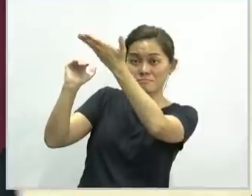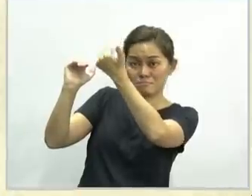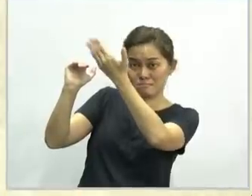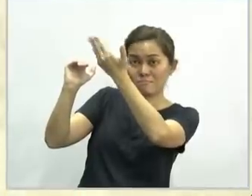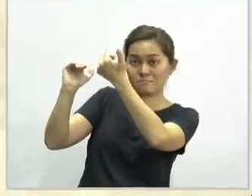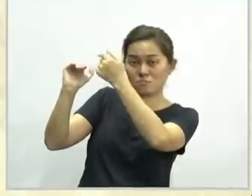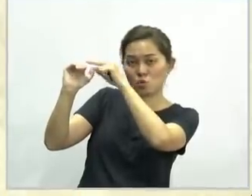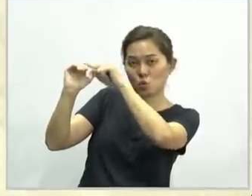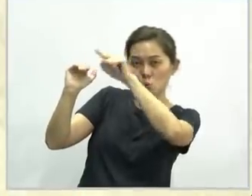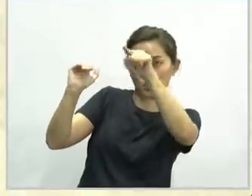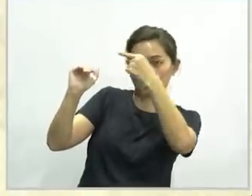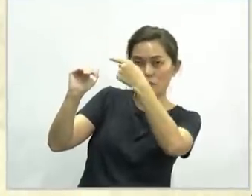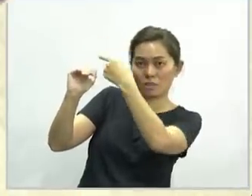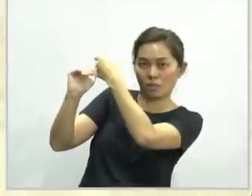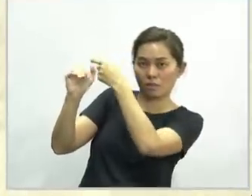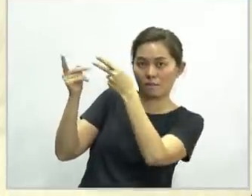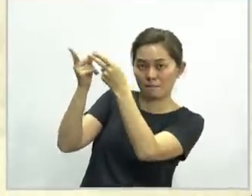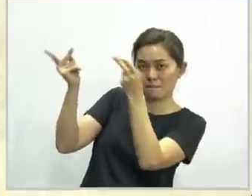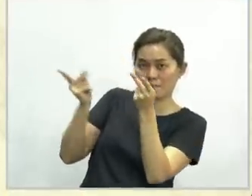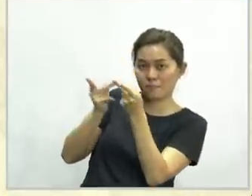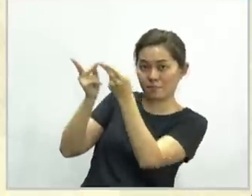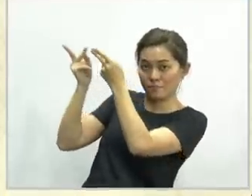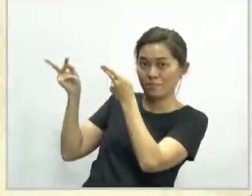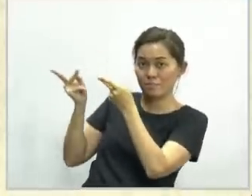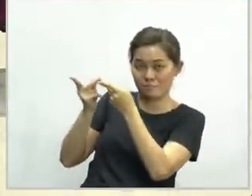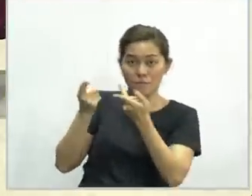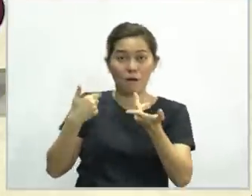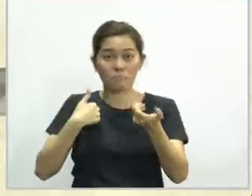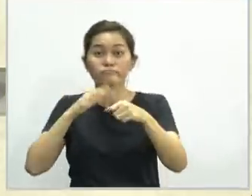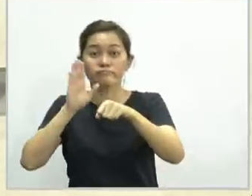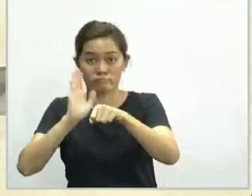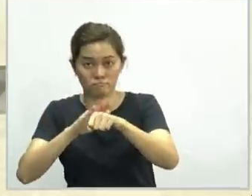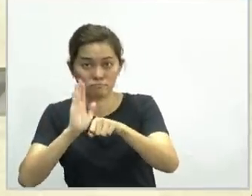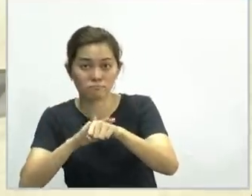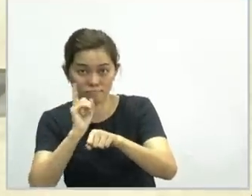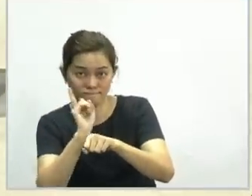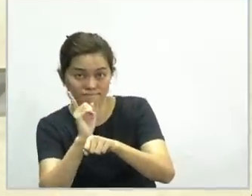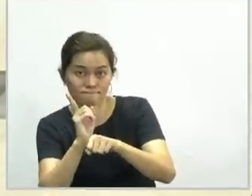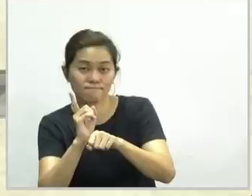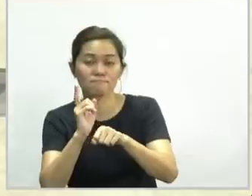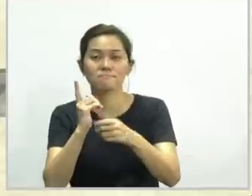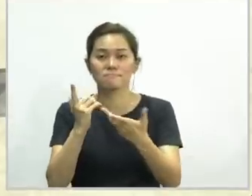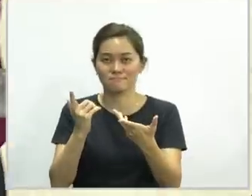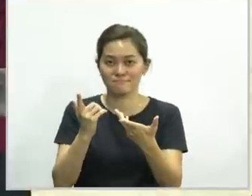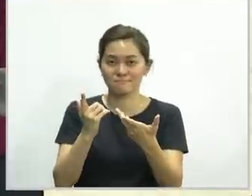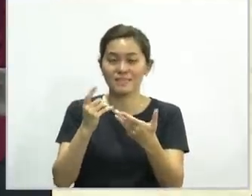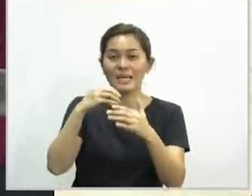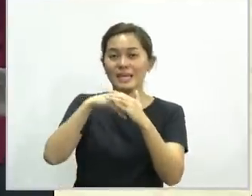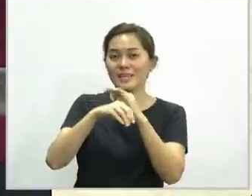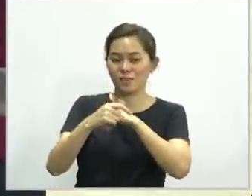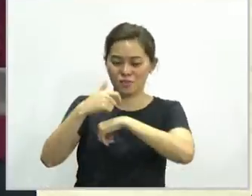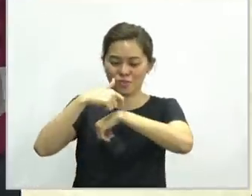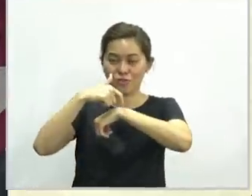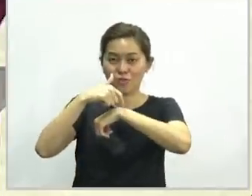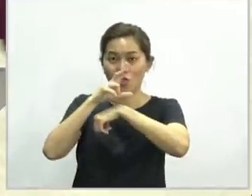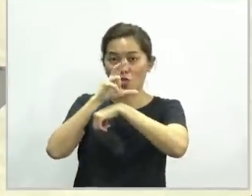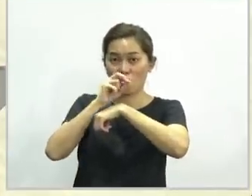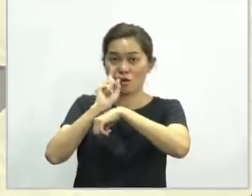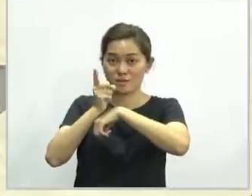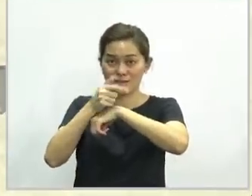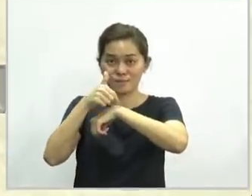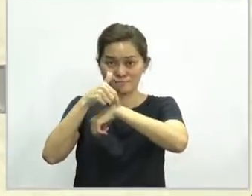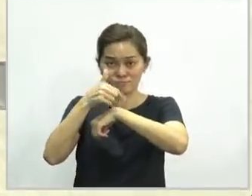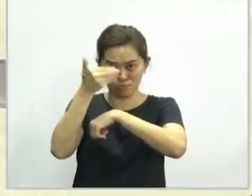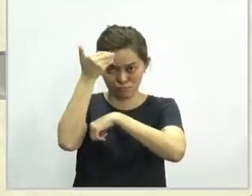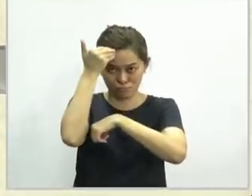different areas. So I'm warning you so that in 30 minutes, you